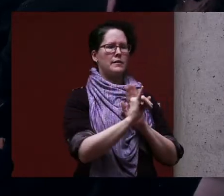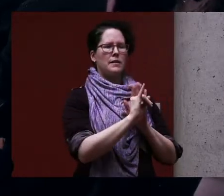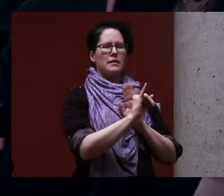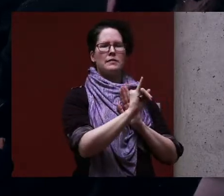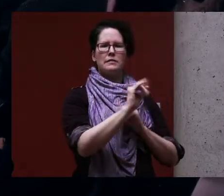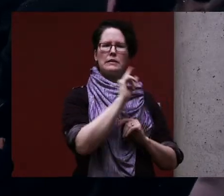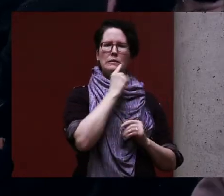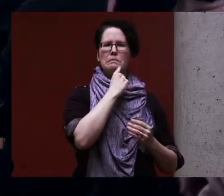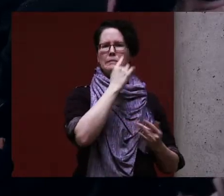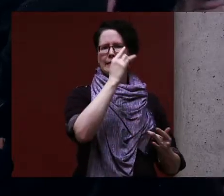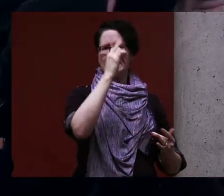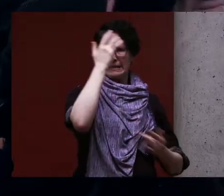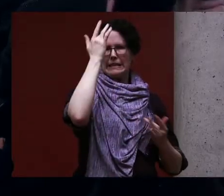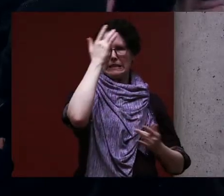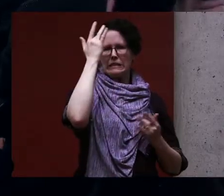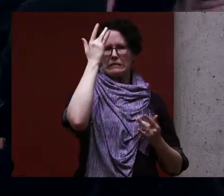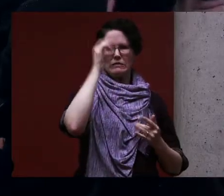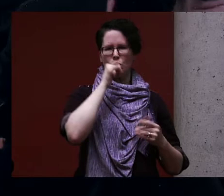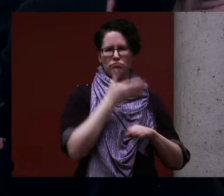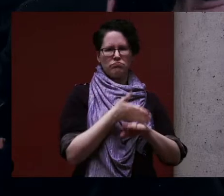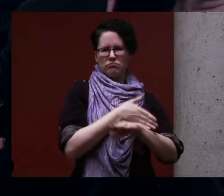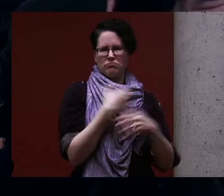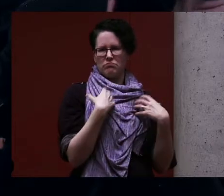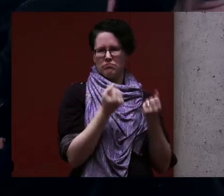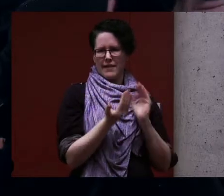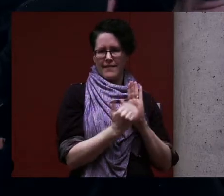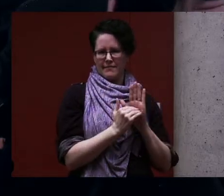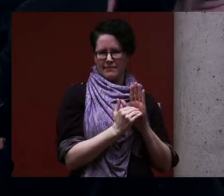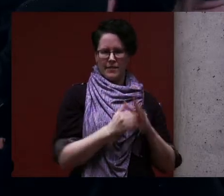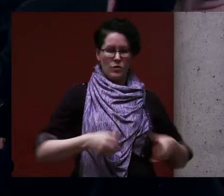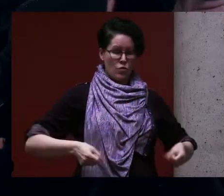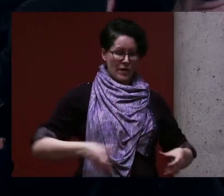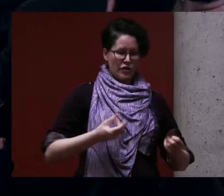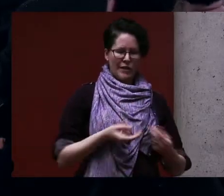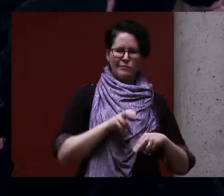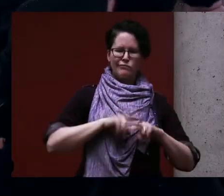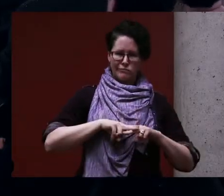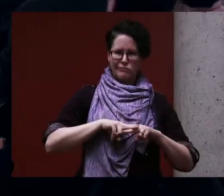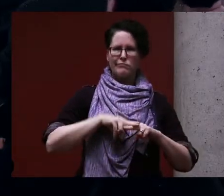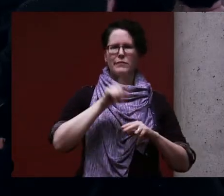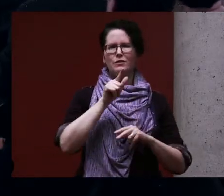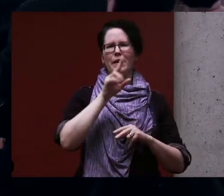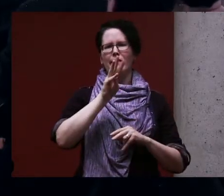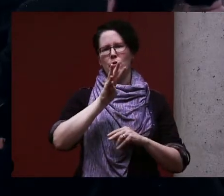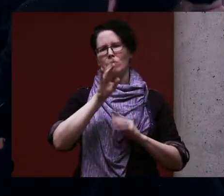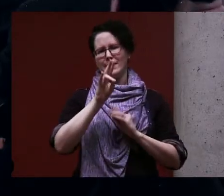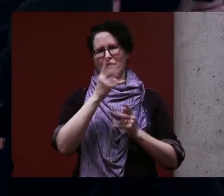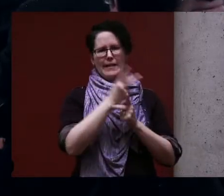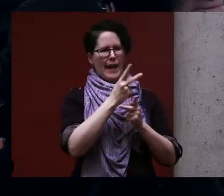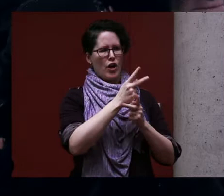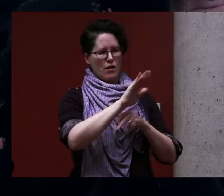disease that put her in a wheelchair, needing 24/7 care. I followed through on that